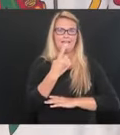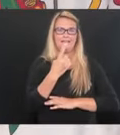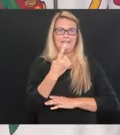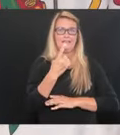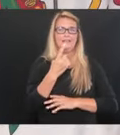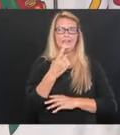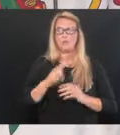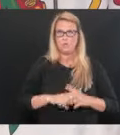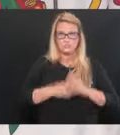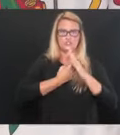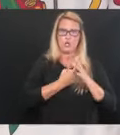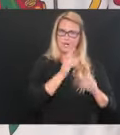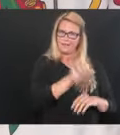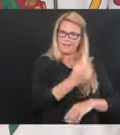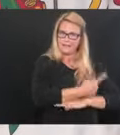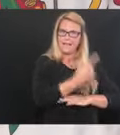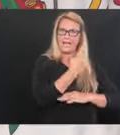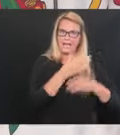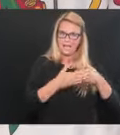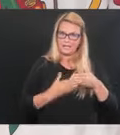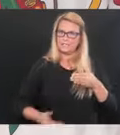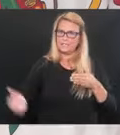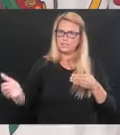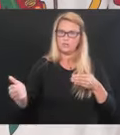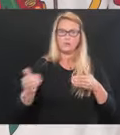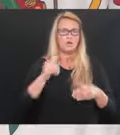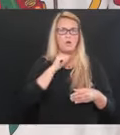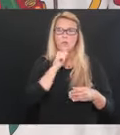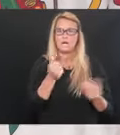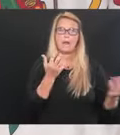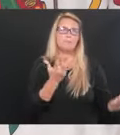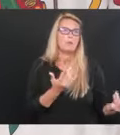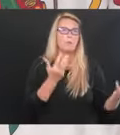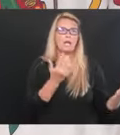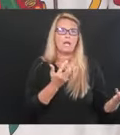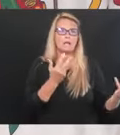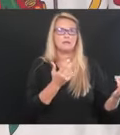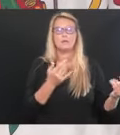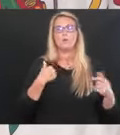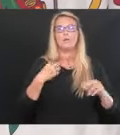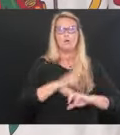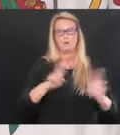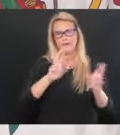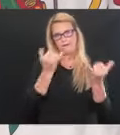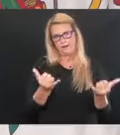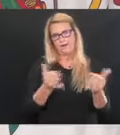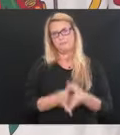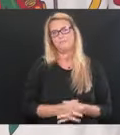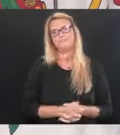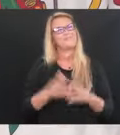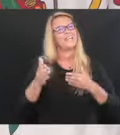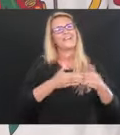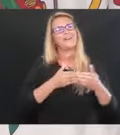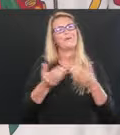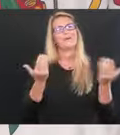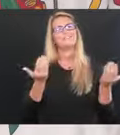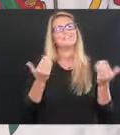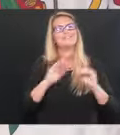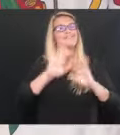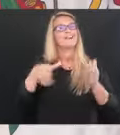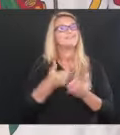that day, and we'll continue on. It will not be a delay. As soon as we get to go ahead, we'll move. Anyway, that's all I